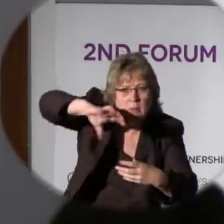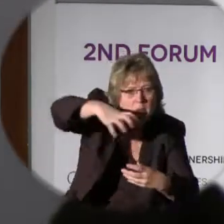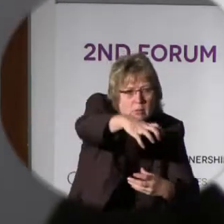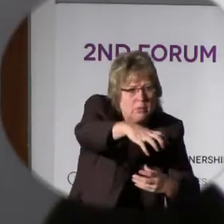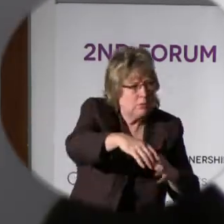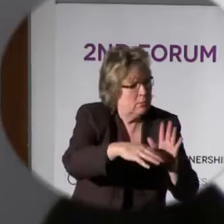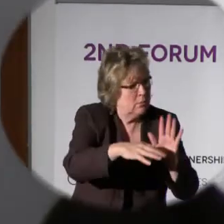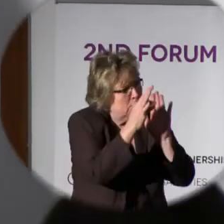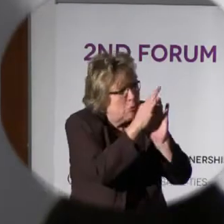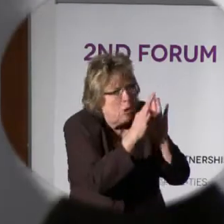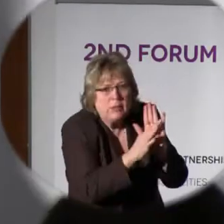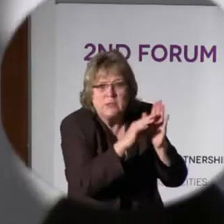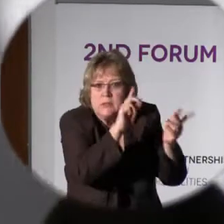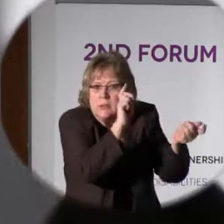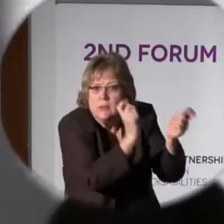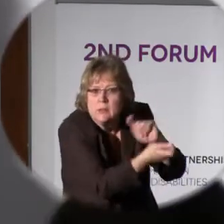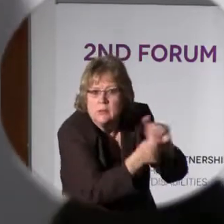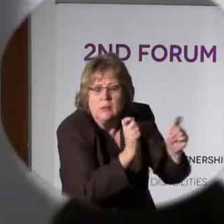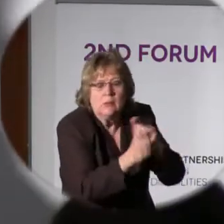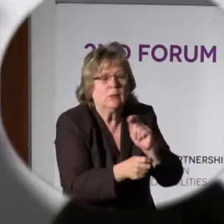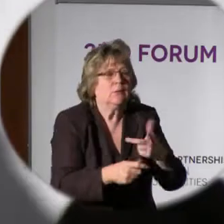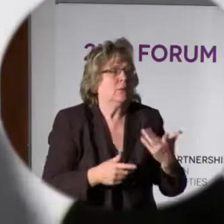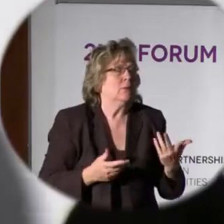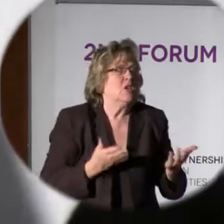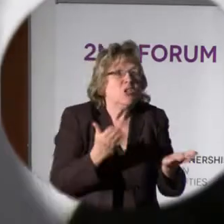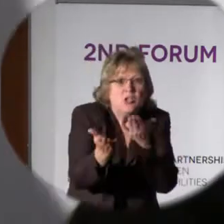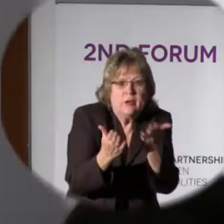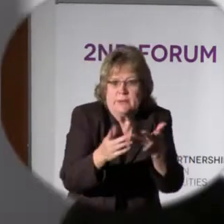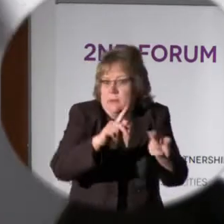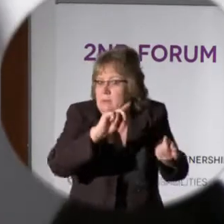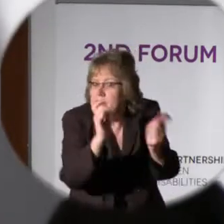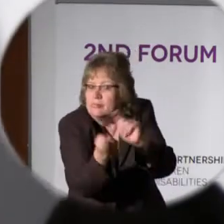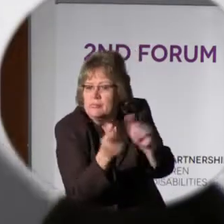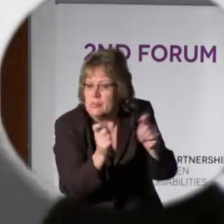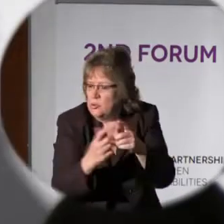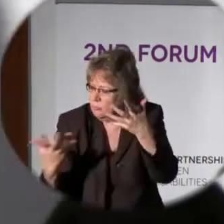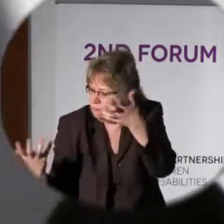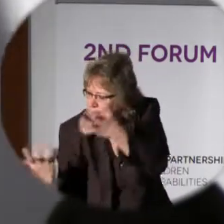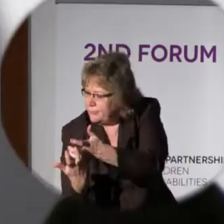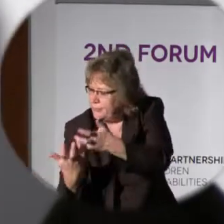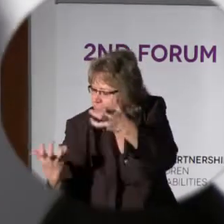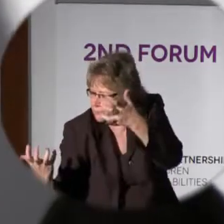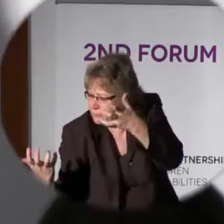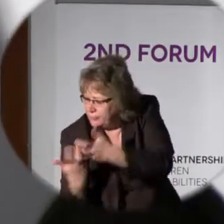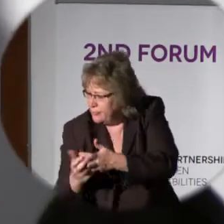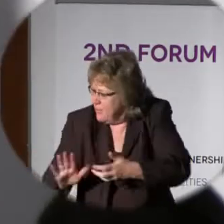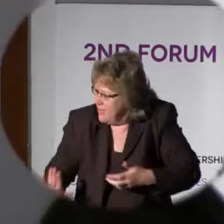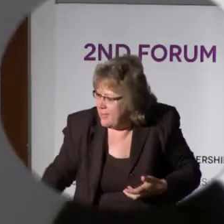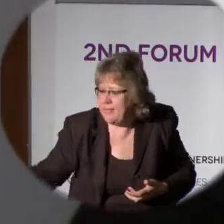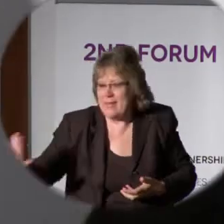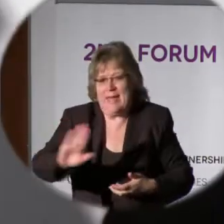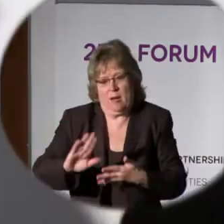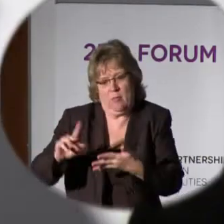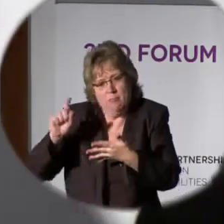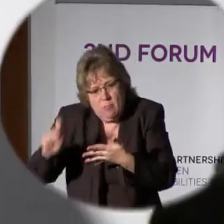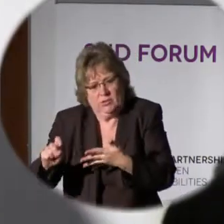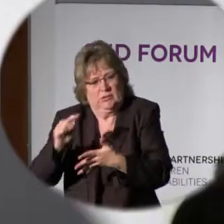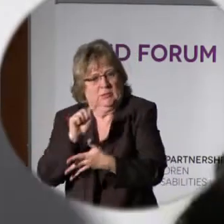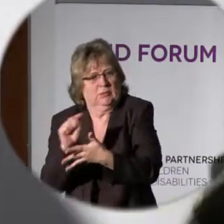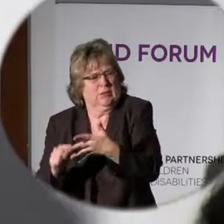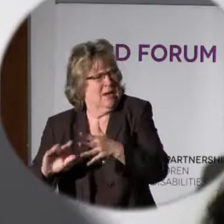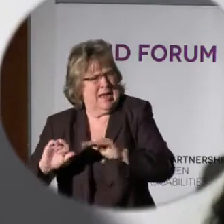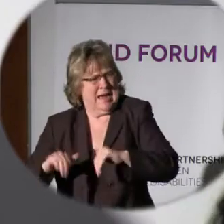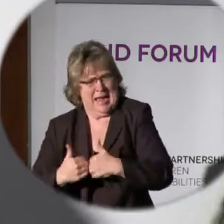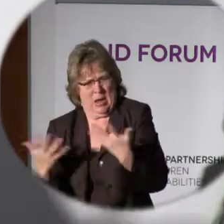policies, programs, and services that are responsive to the aspirations of people with disabilities. This